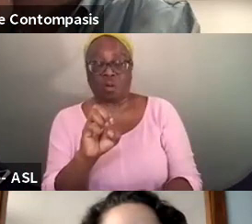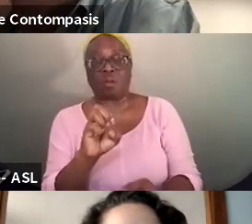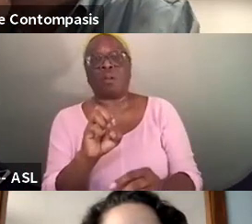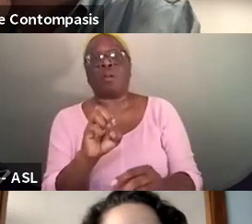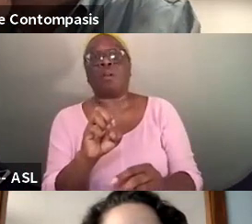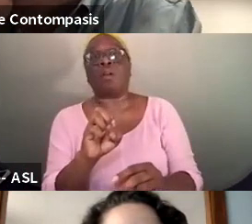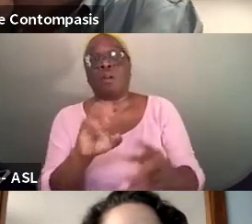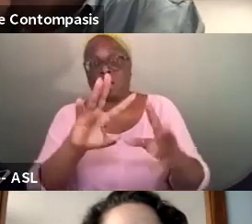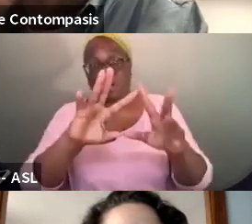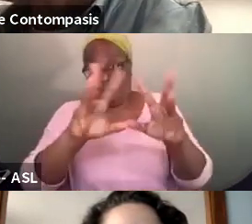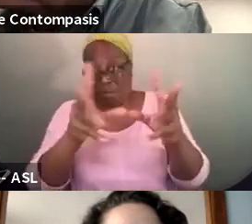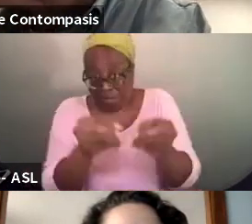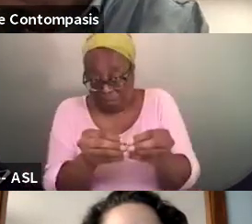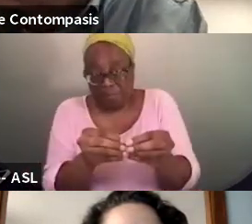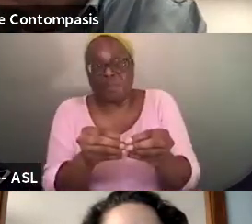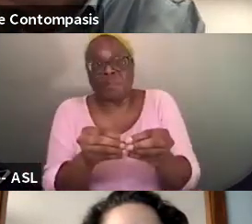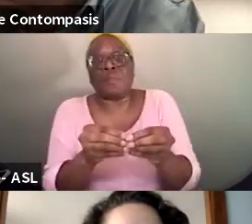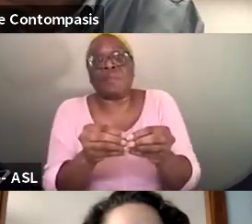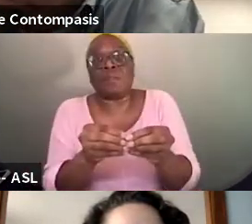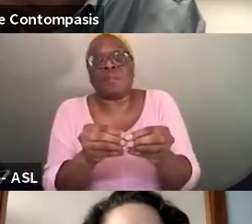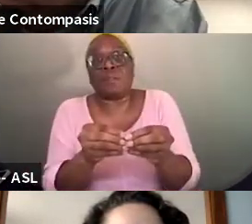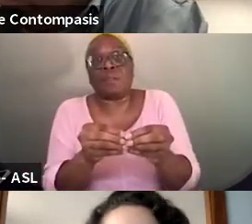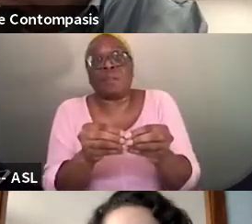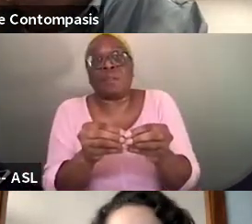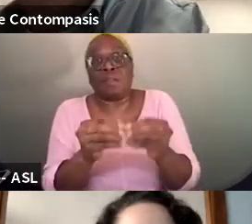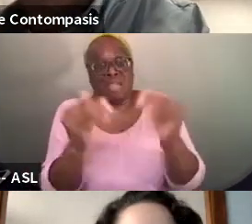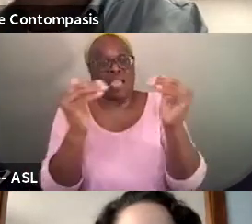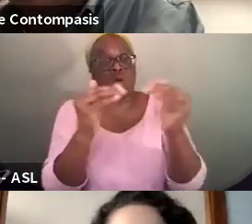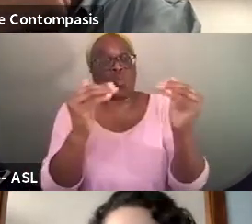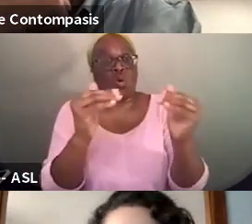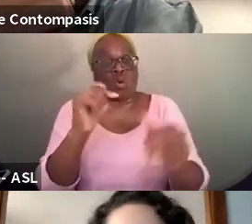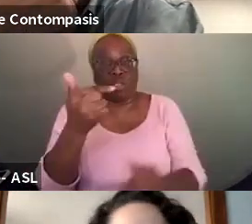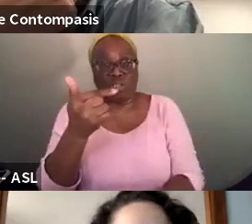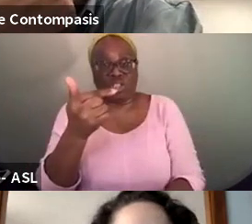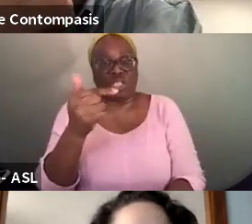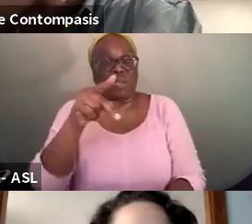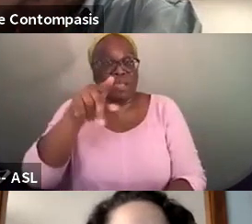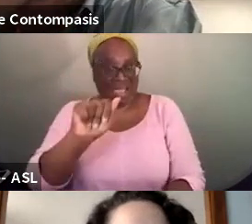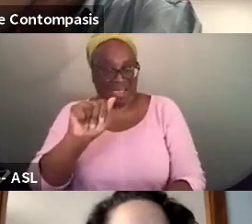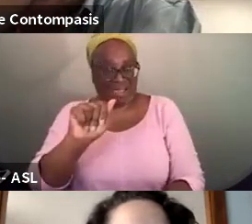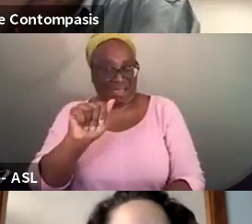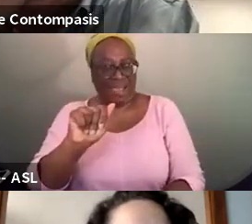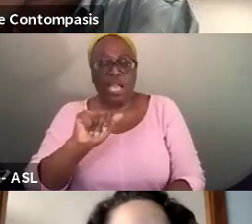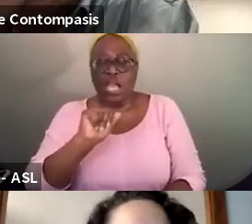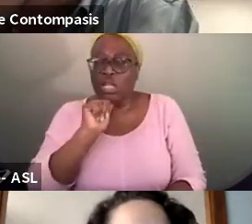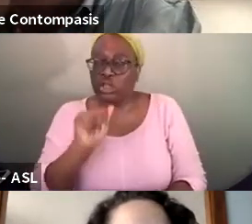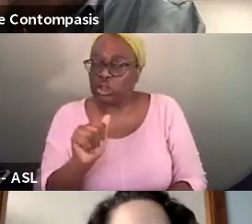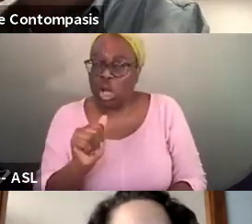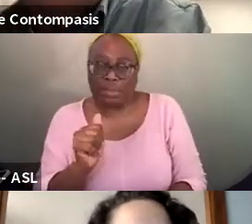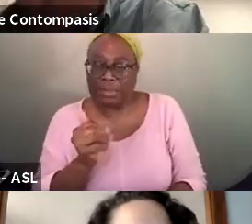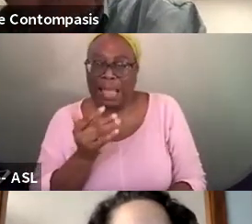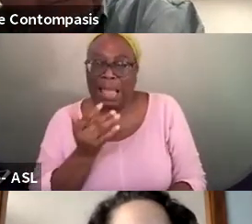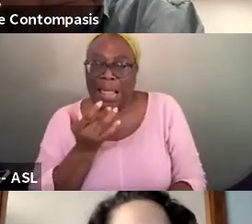those combined developed your GPA, so your overall GPA. It's unlikely that someone had